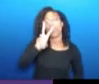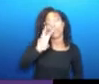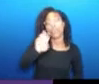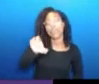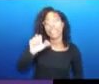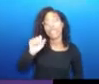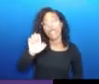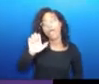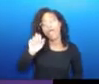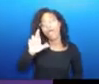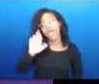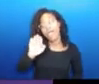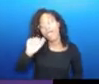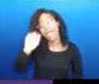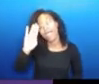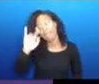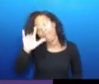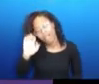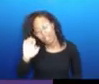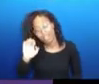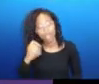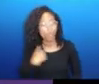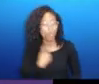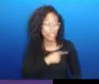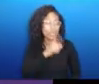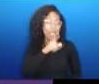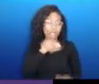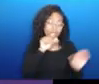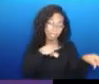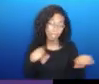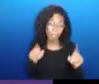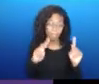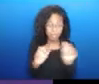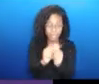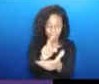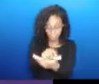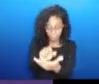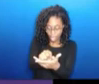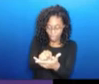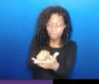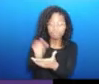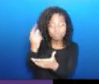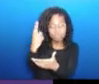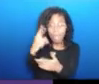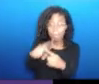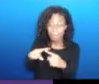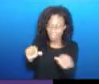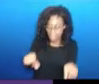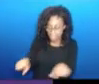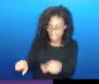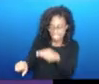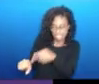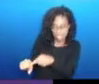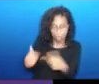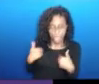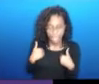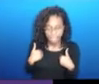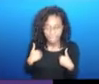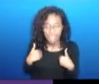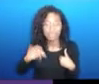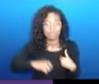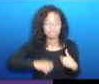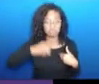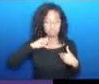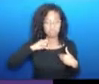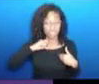Yes, we're people with disabilities, but it's our ability we're proud of. When you are on social media, look